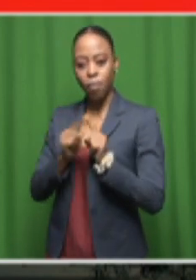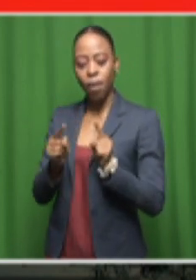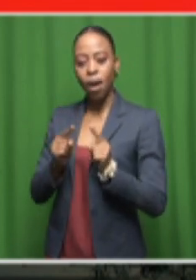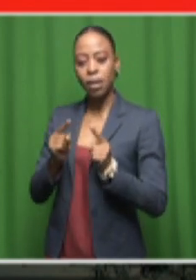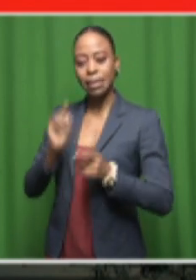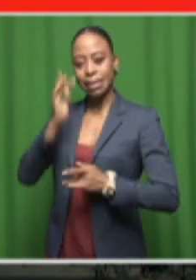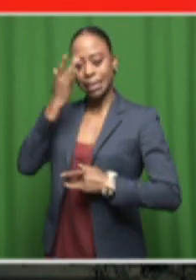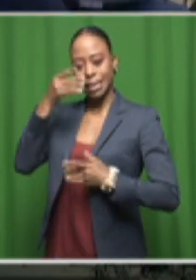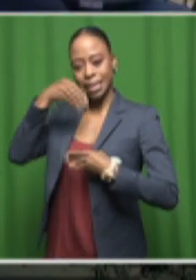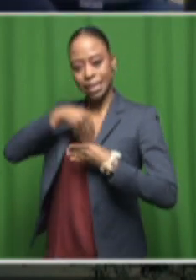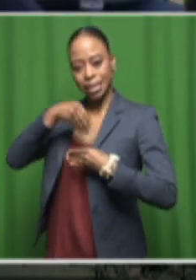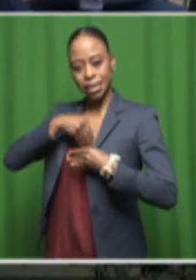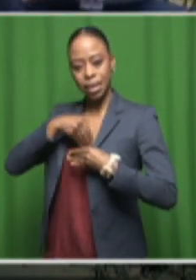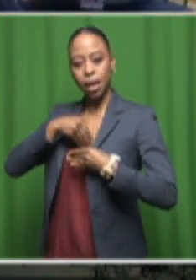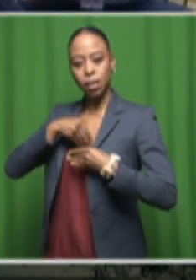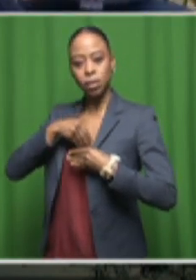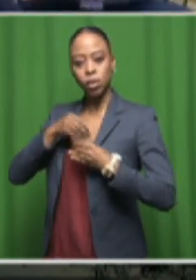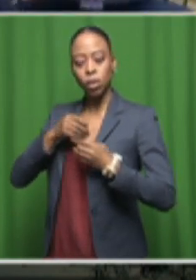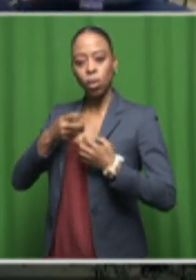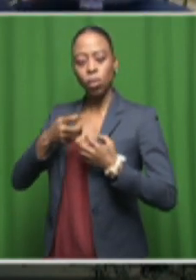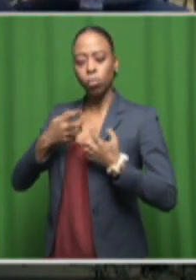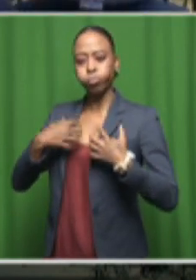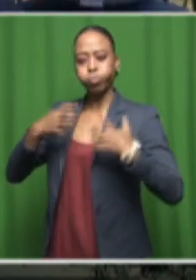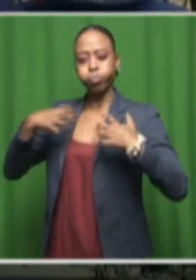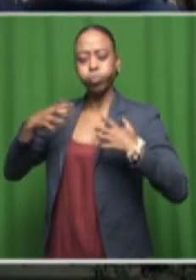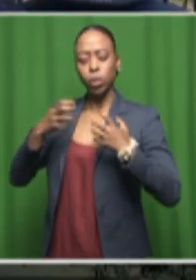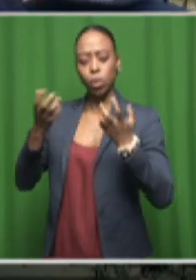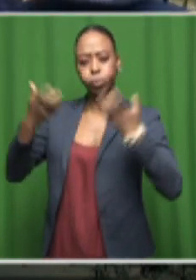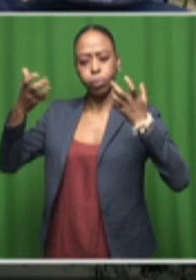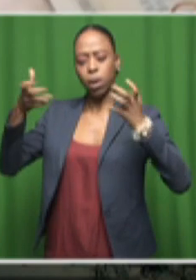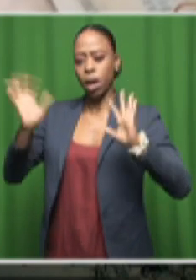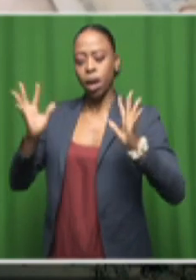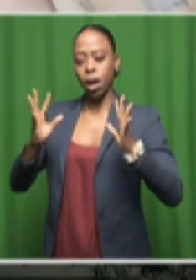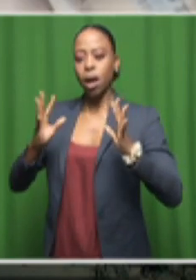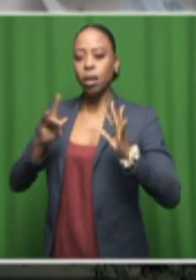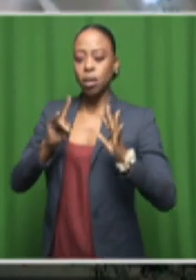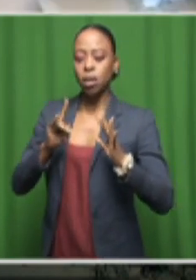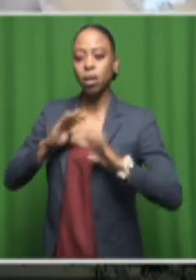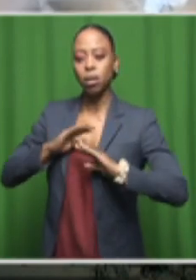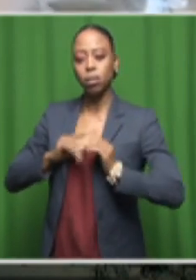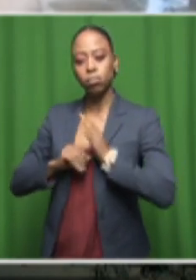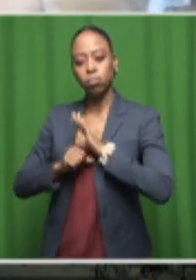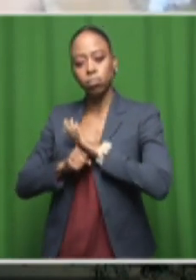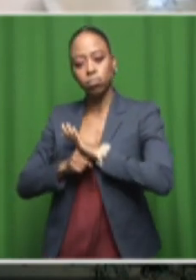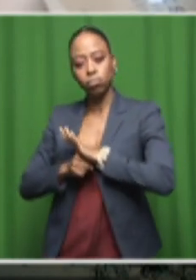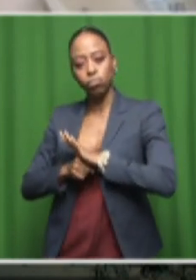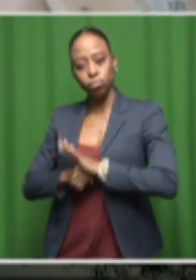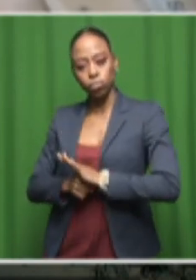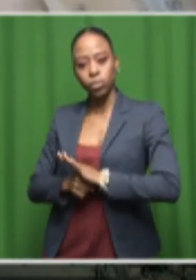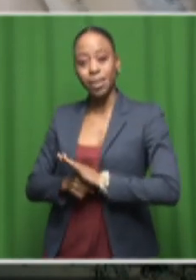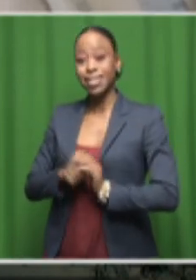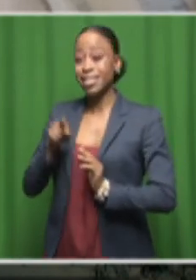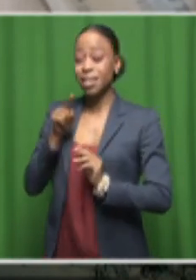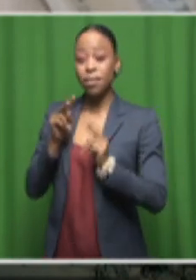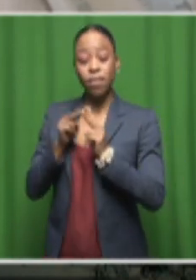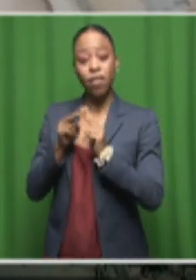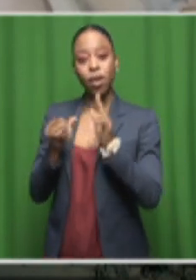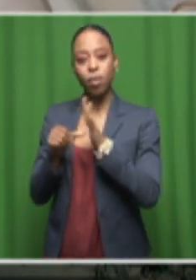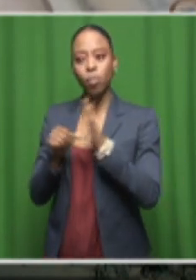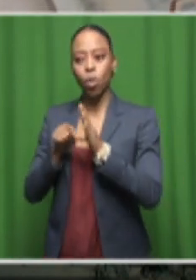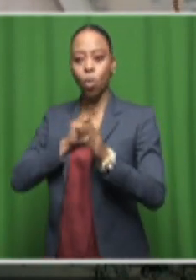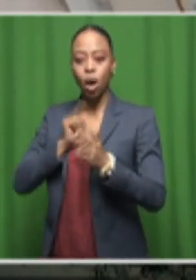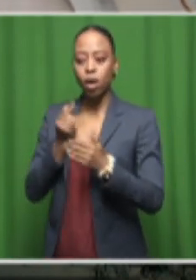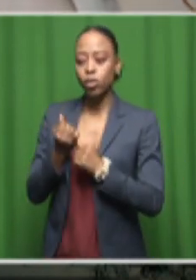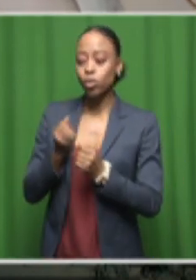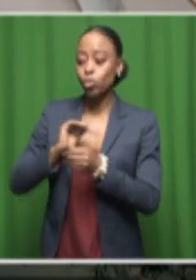viral load suppression is critical if we want to stem the ongoing transmission of infections amongst those who are already